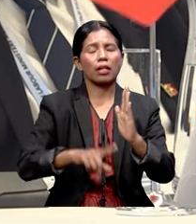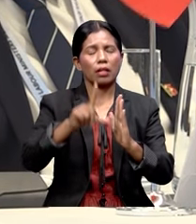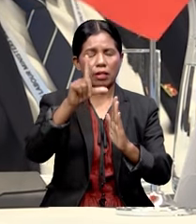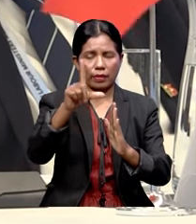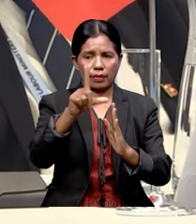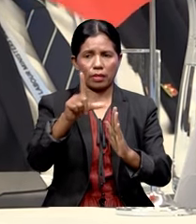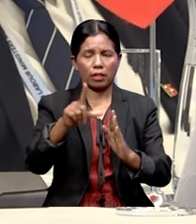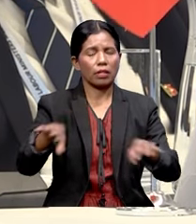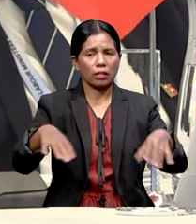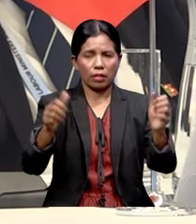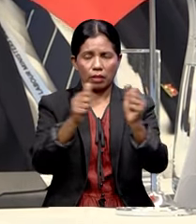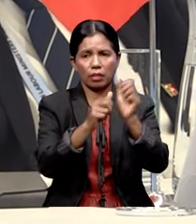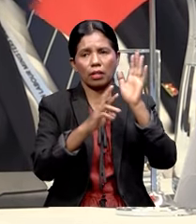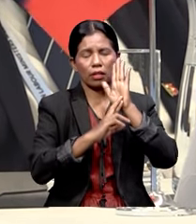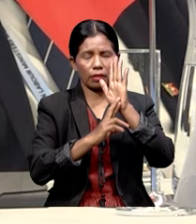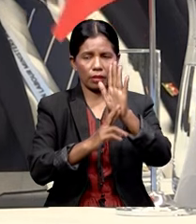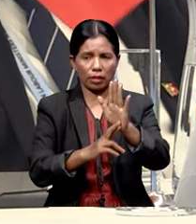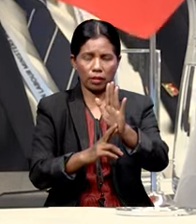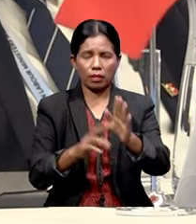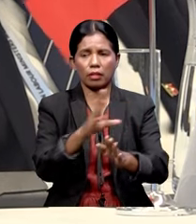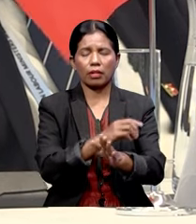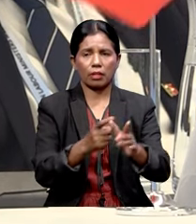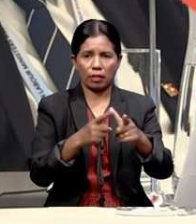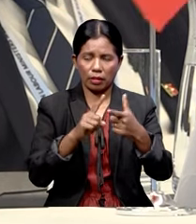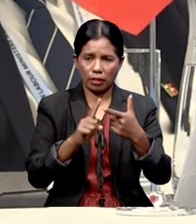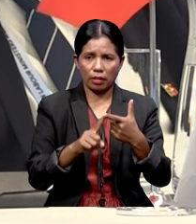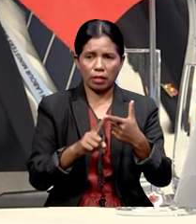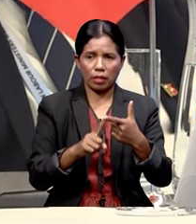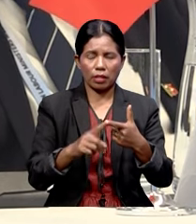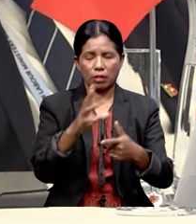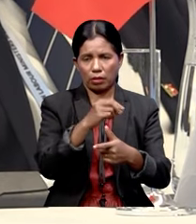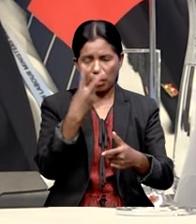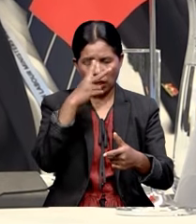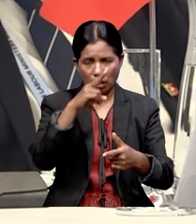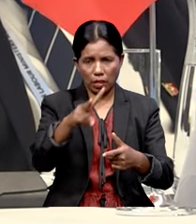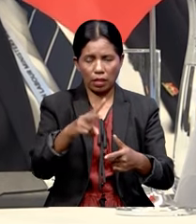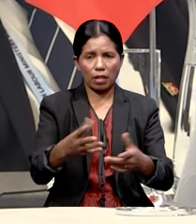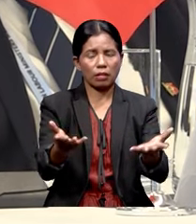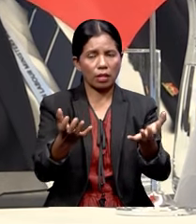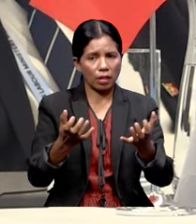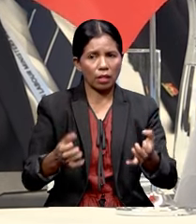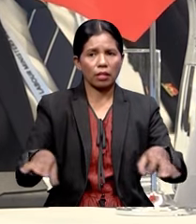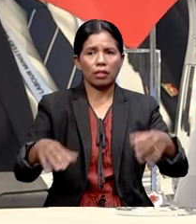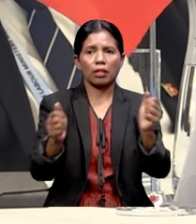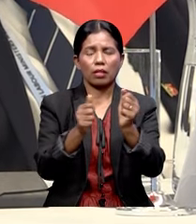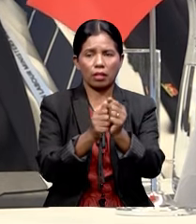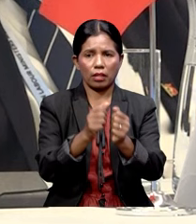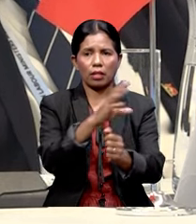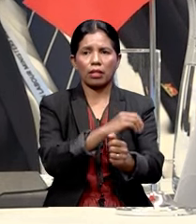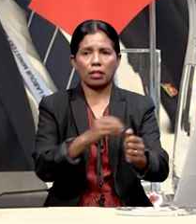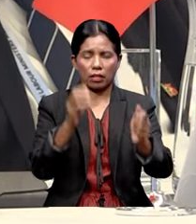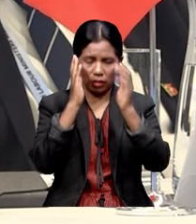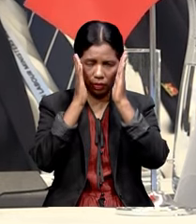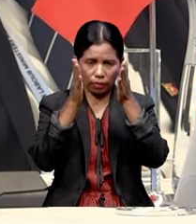Cooperation, represents a powerful testament to the region's commitment to resilience and